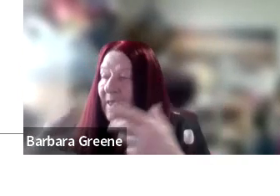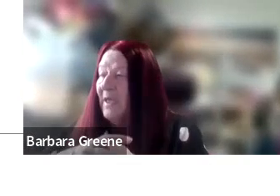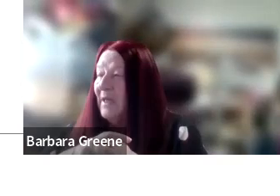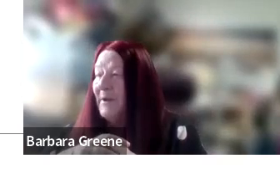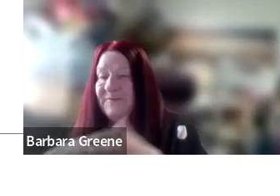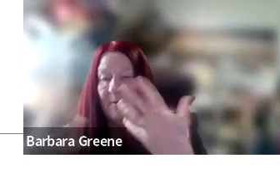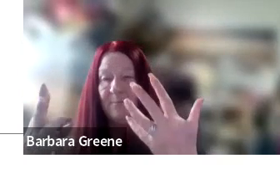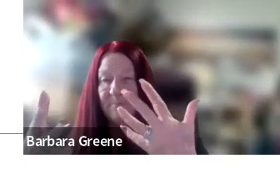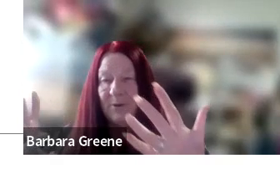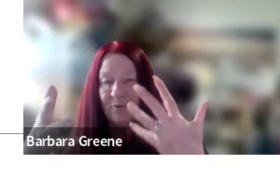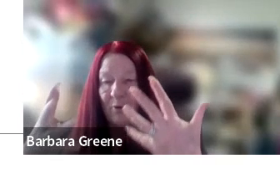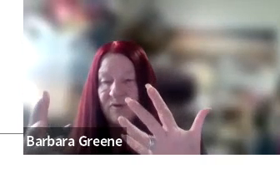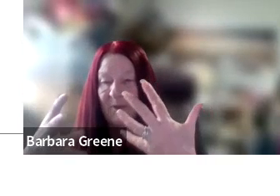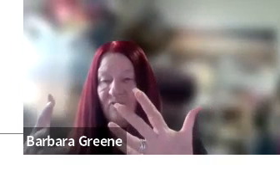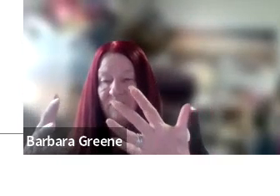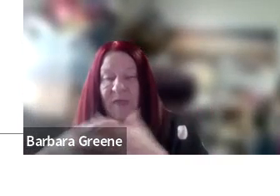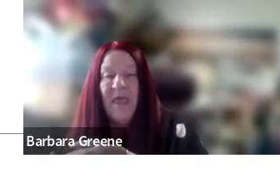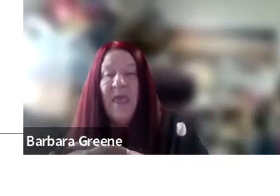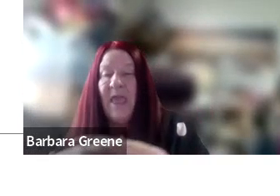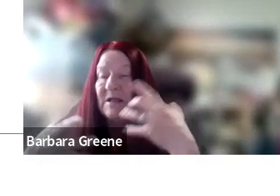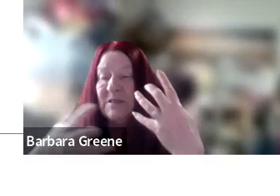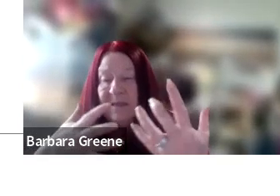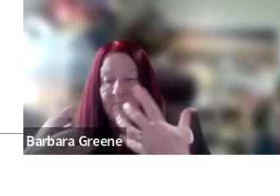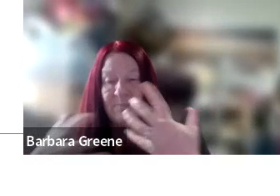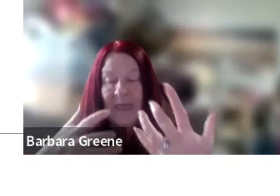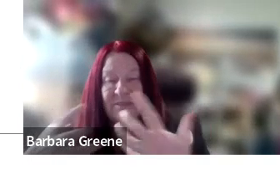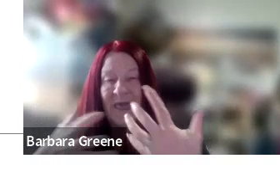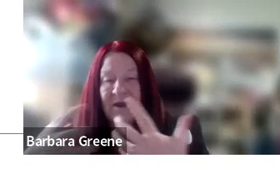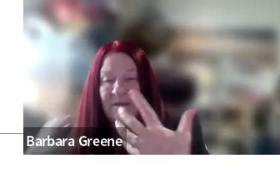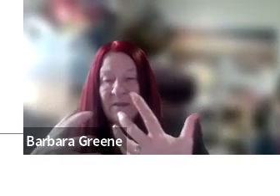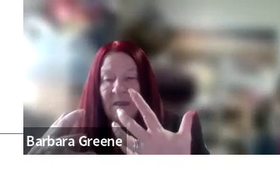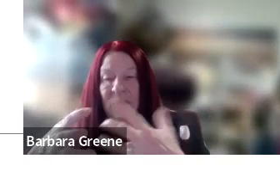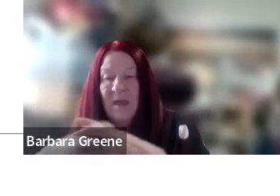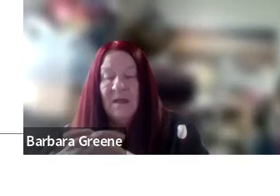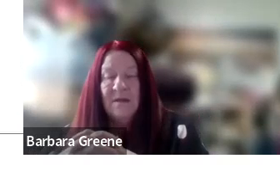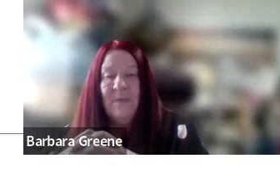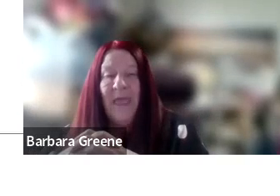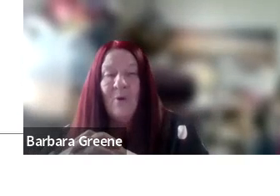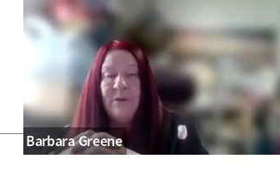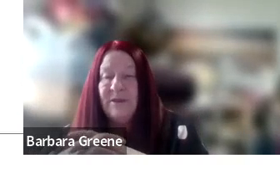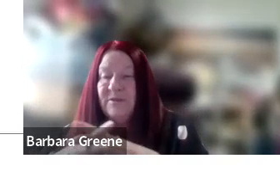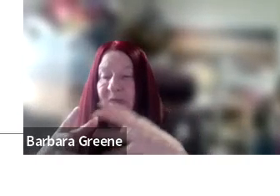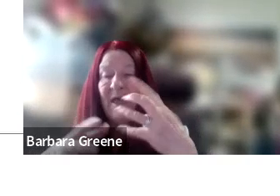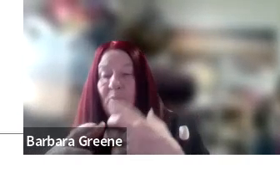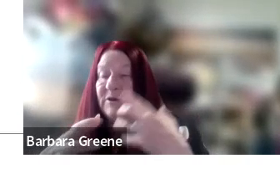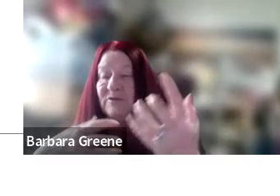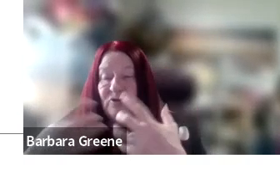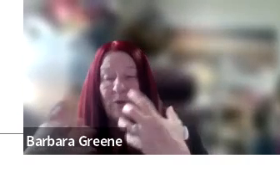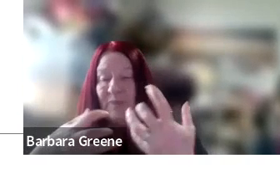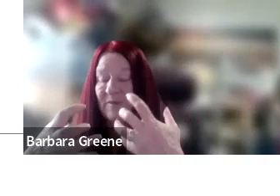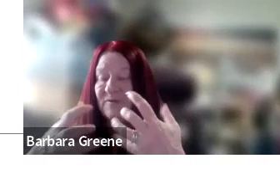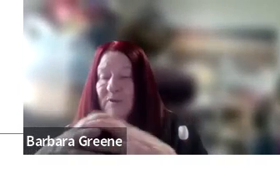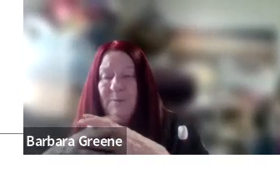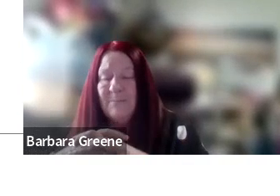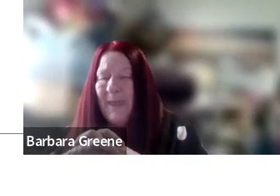team, myself and the peer support specialist, and glean from that data how we need to